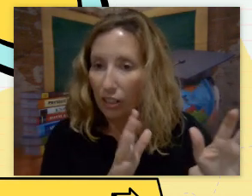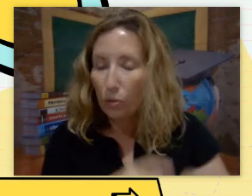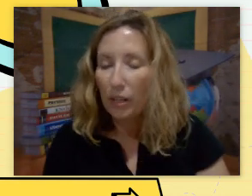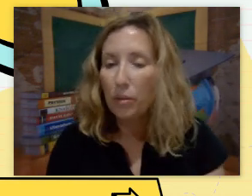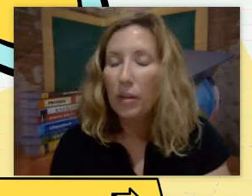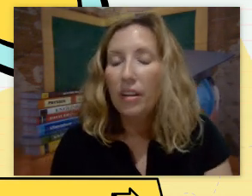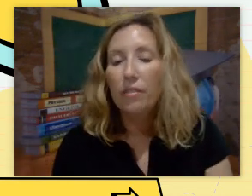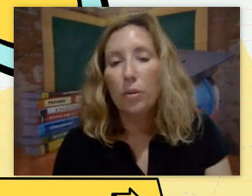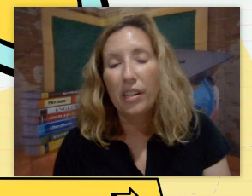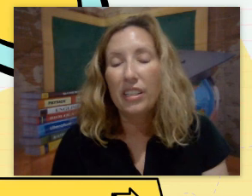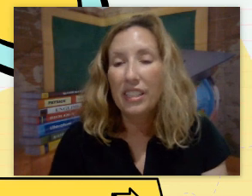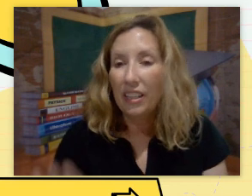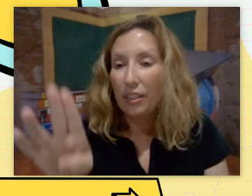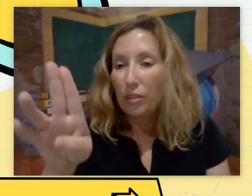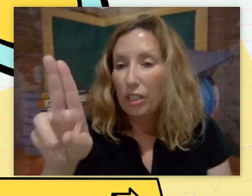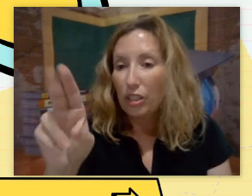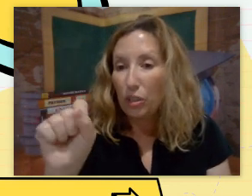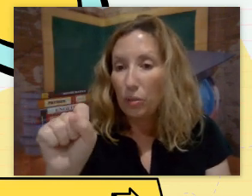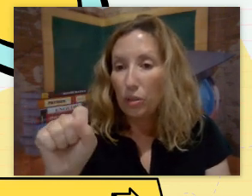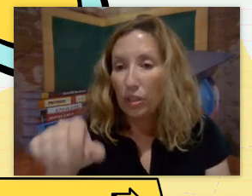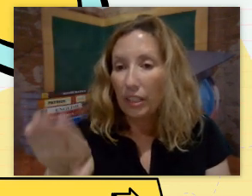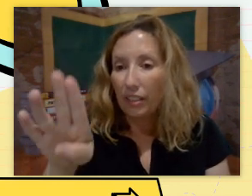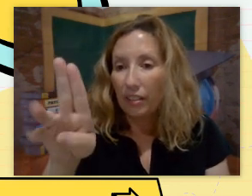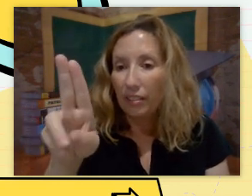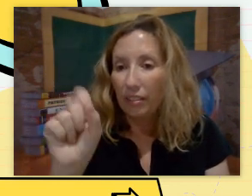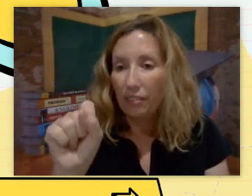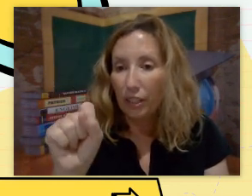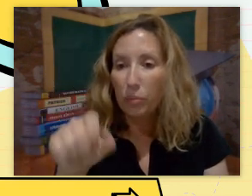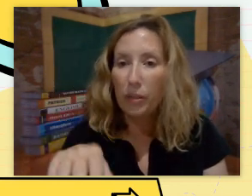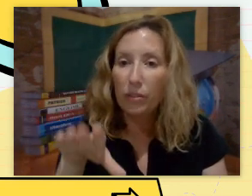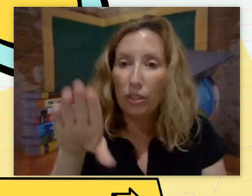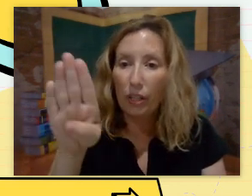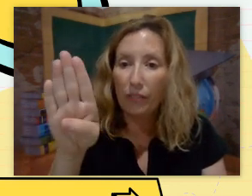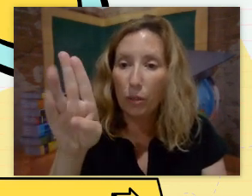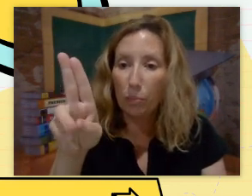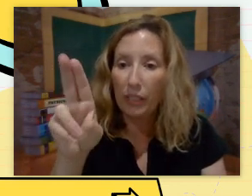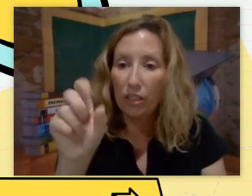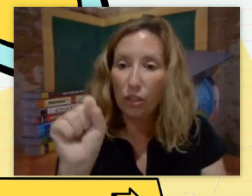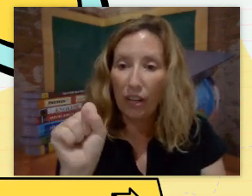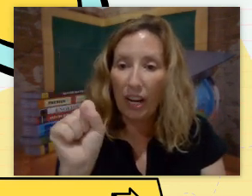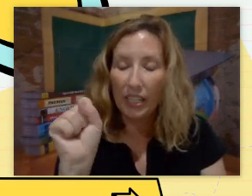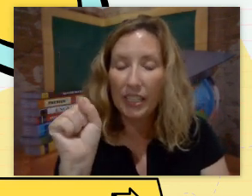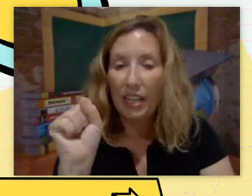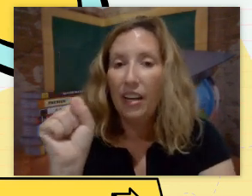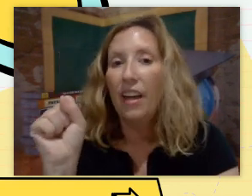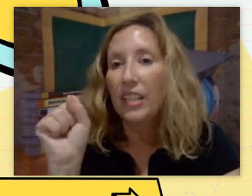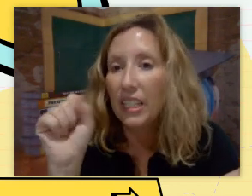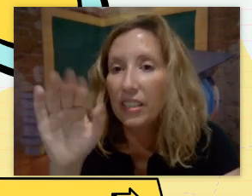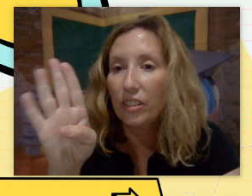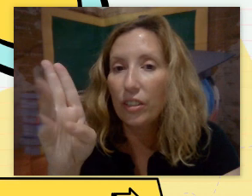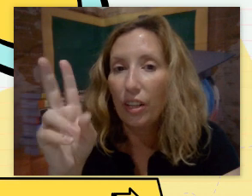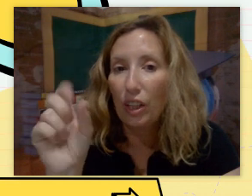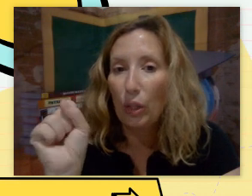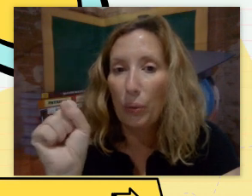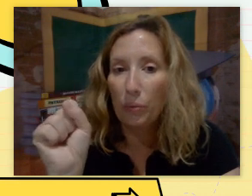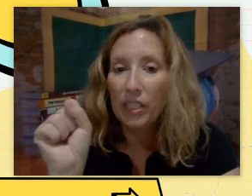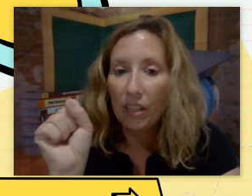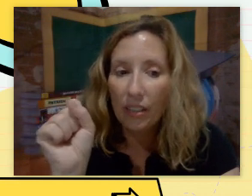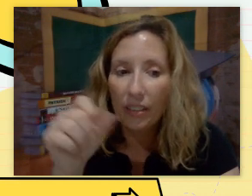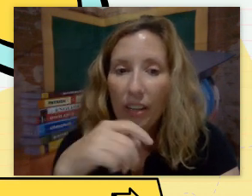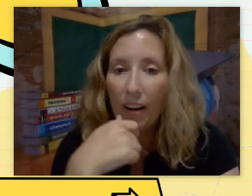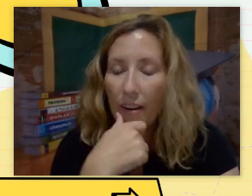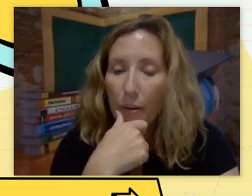sign English realm. For American Sign Language, it's usually finger spelled. So you have your B to your S, and that's considered a